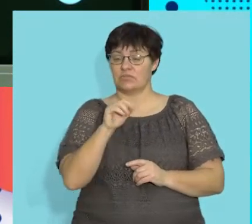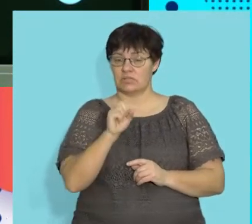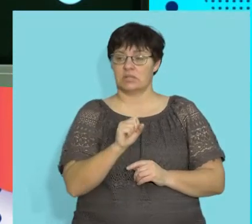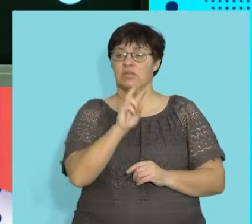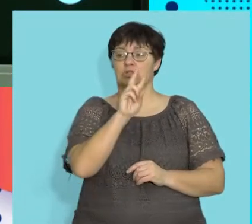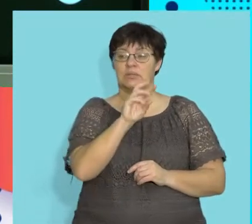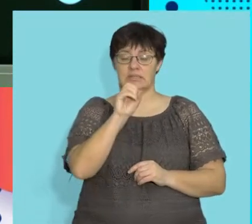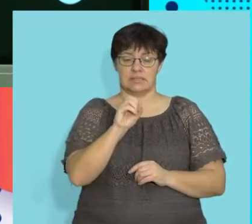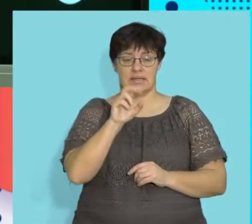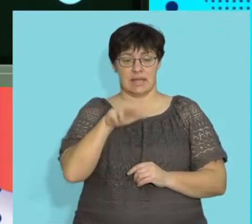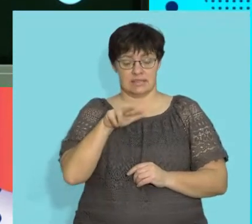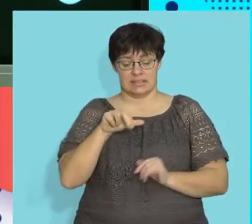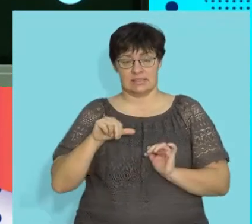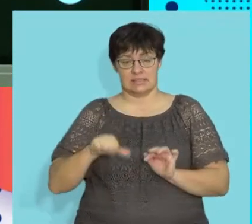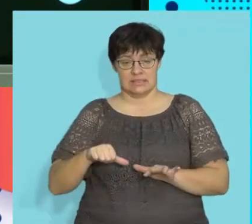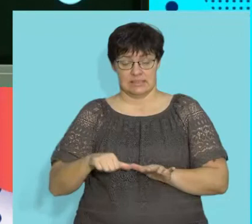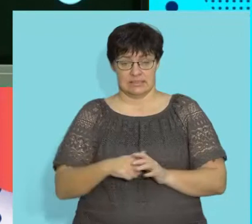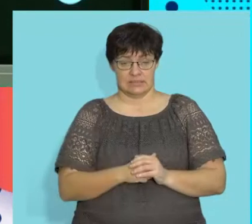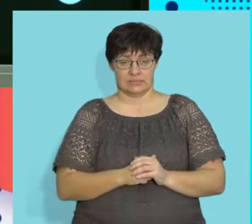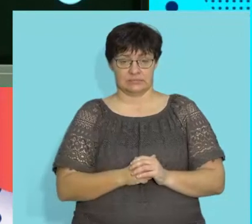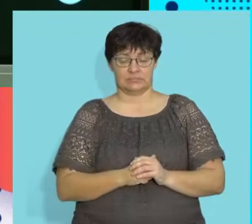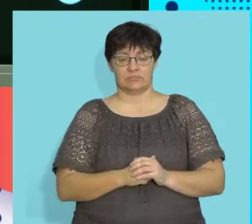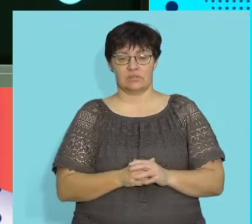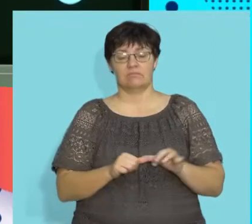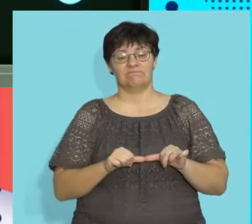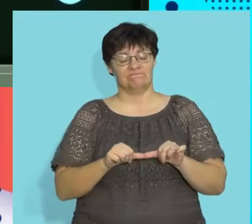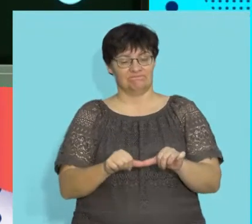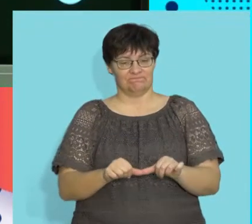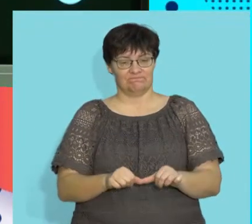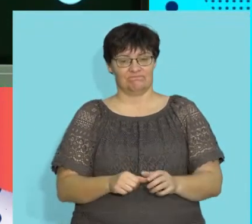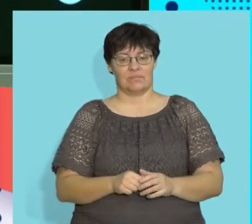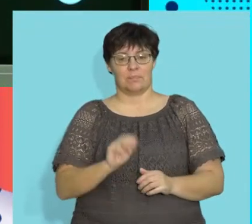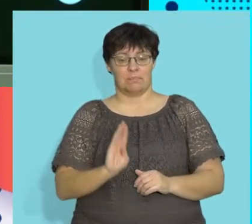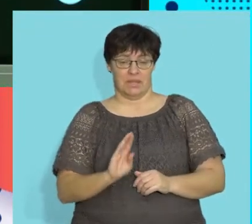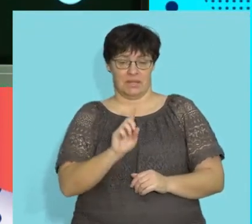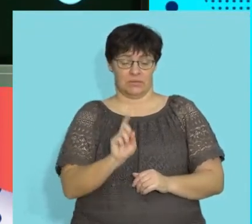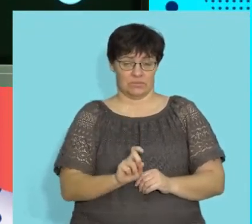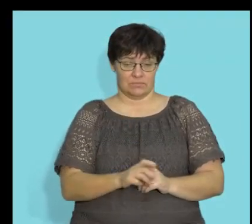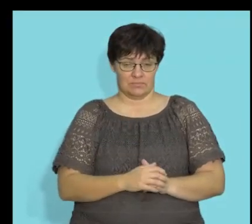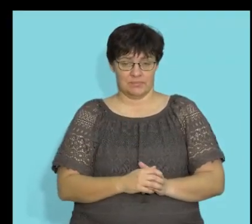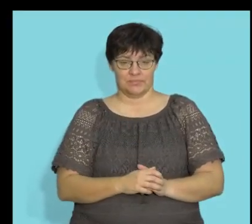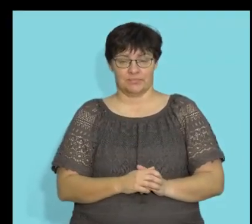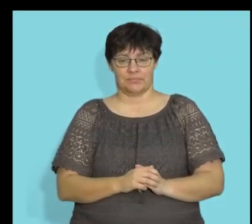series are 20, 18, and 16. Let's move on to B.